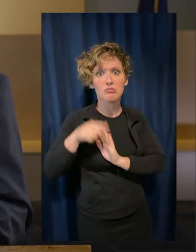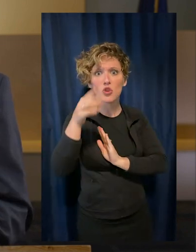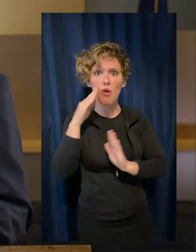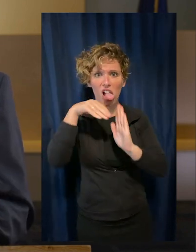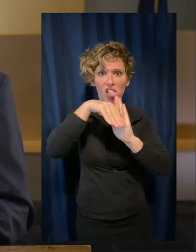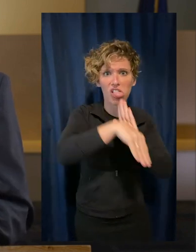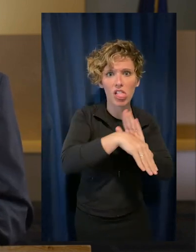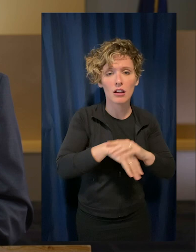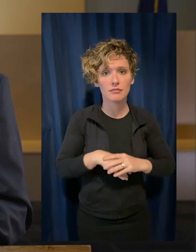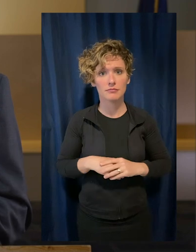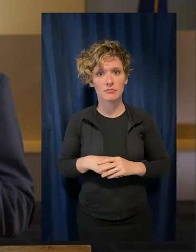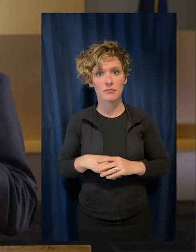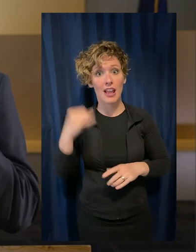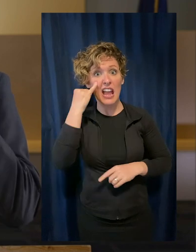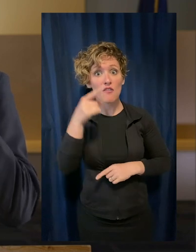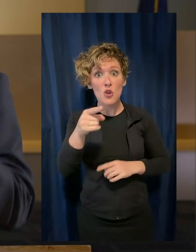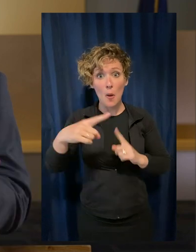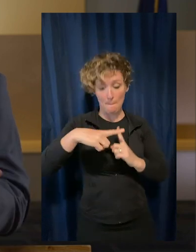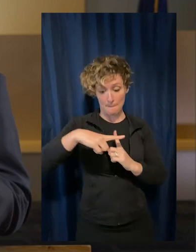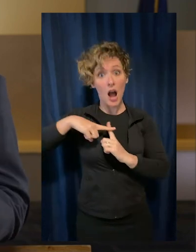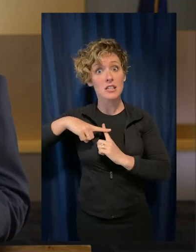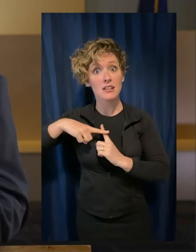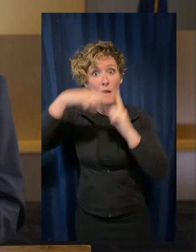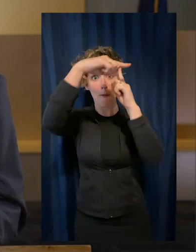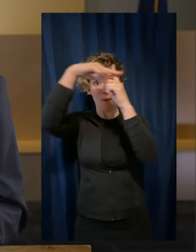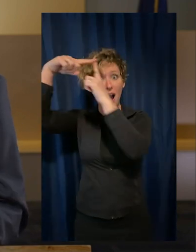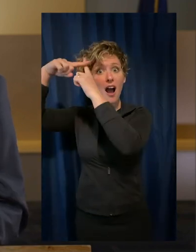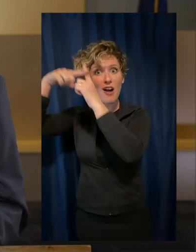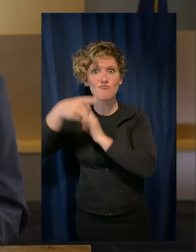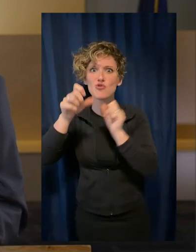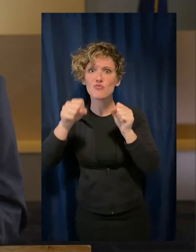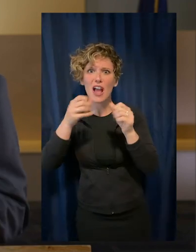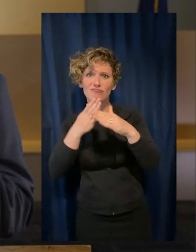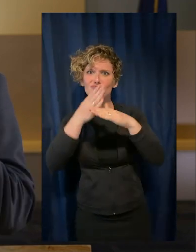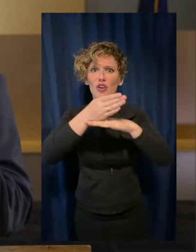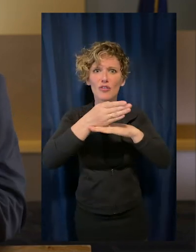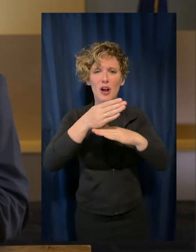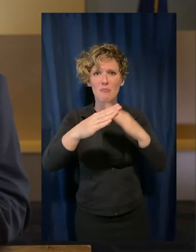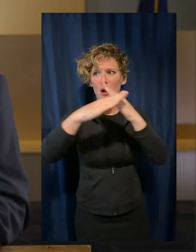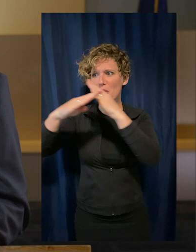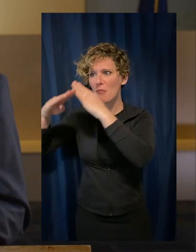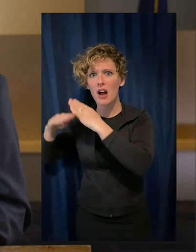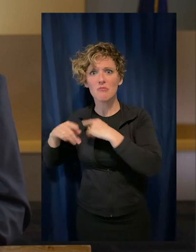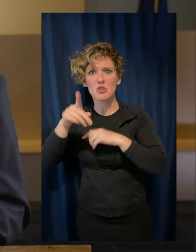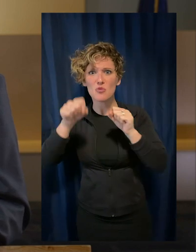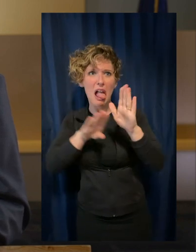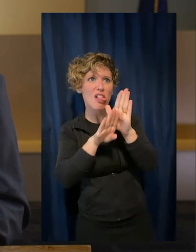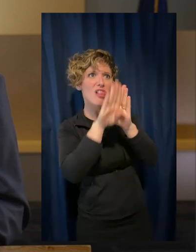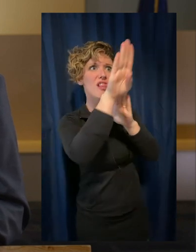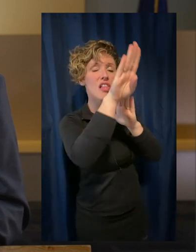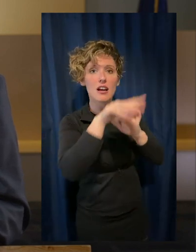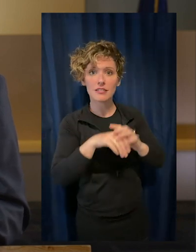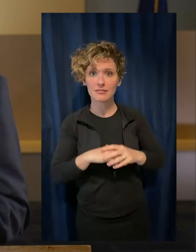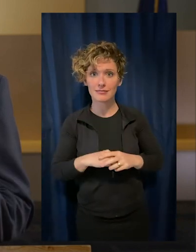resilient perspective can overcome even the worst circumstances. Your perspective is what can help you to